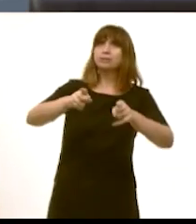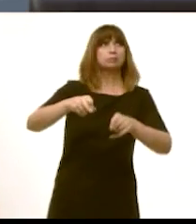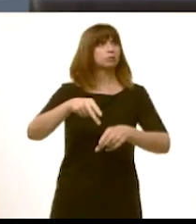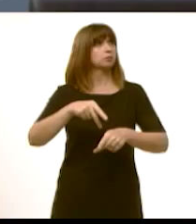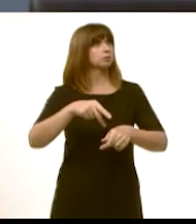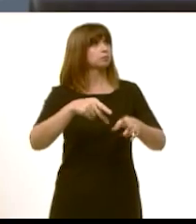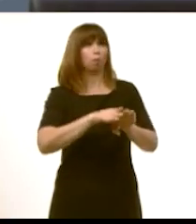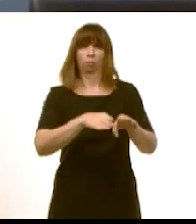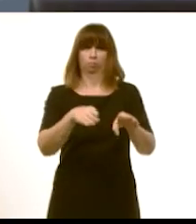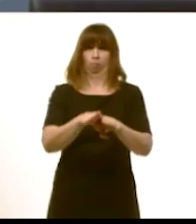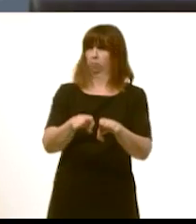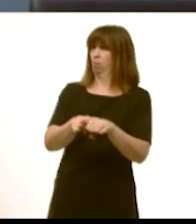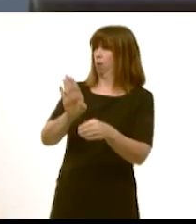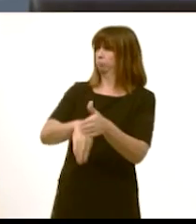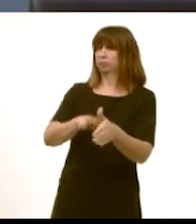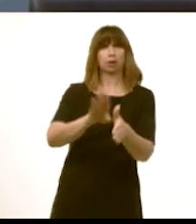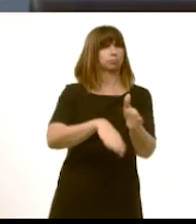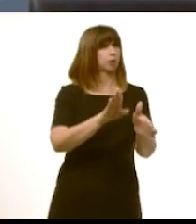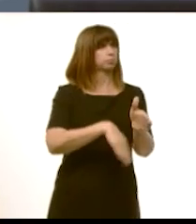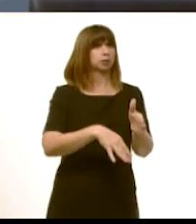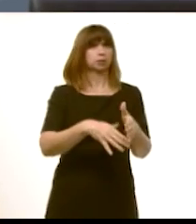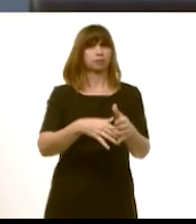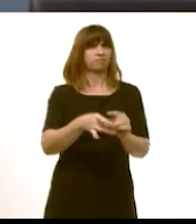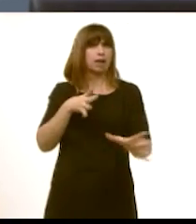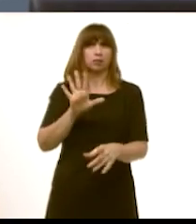for the worse, with a rise in the rate of empty shops for the